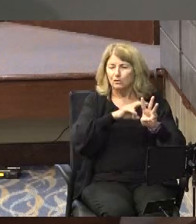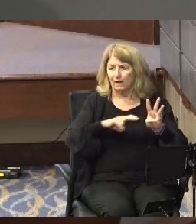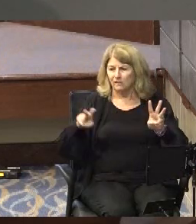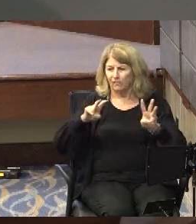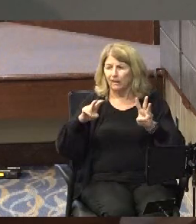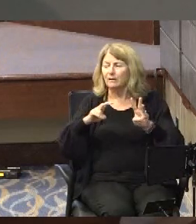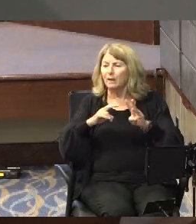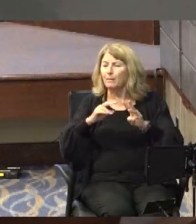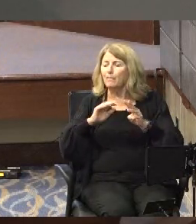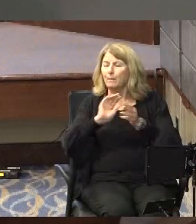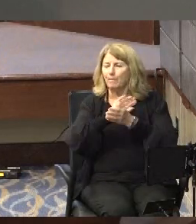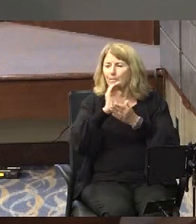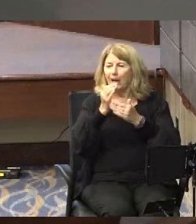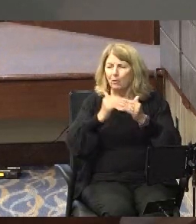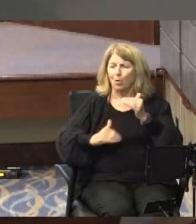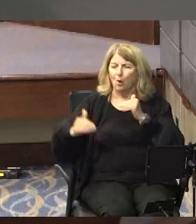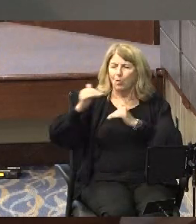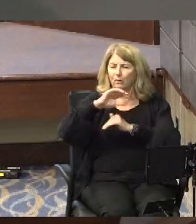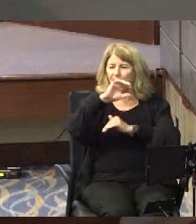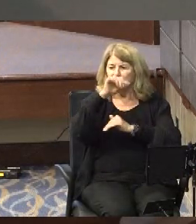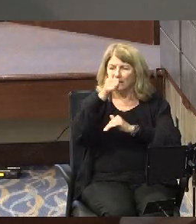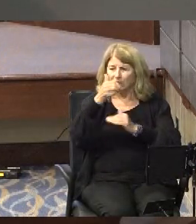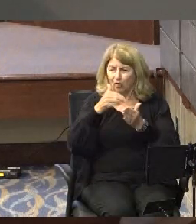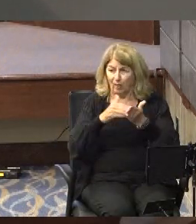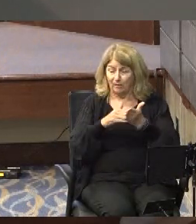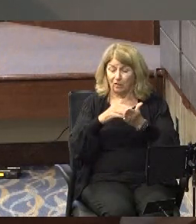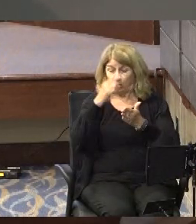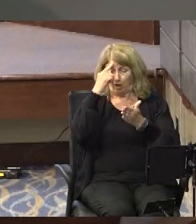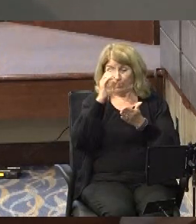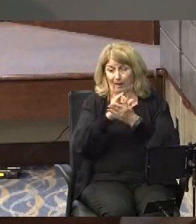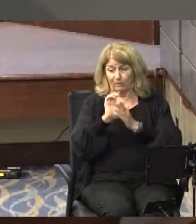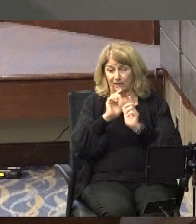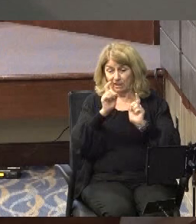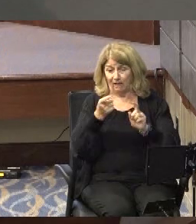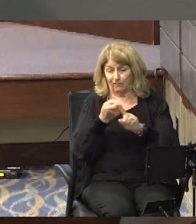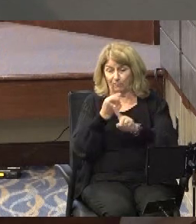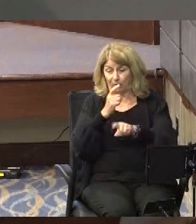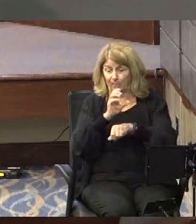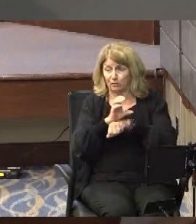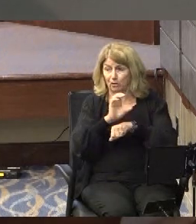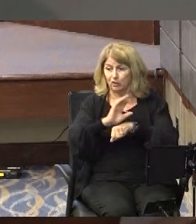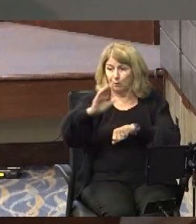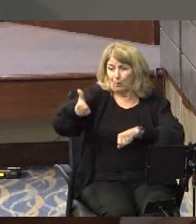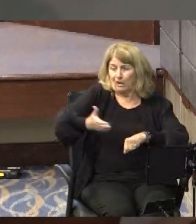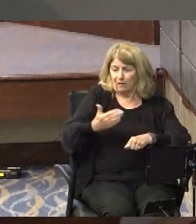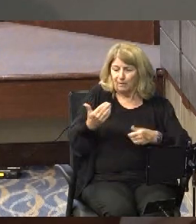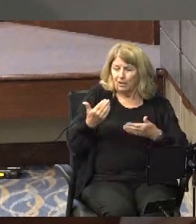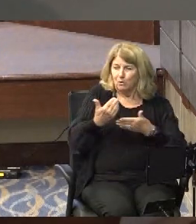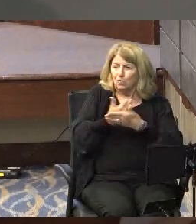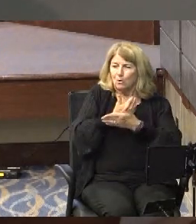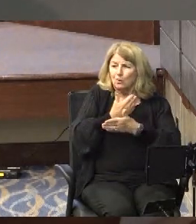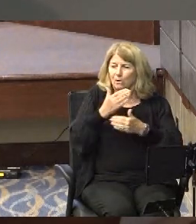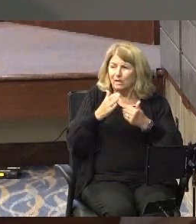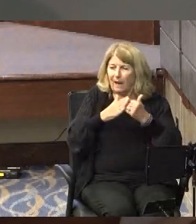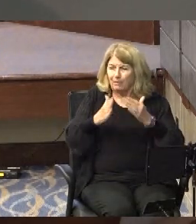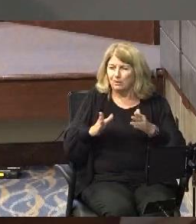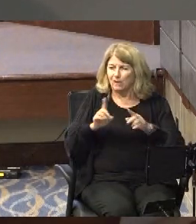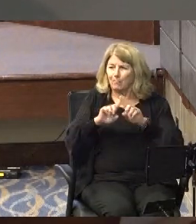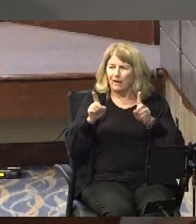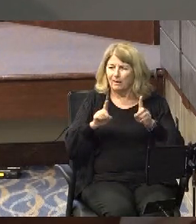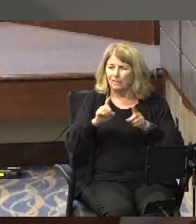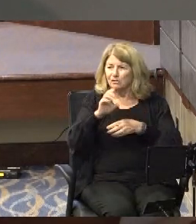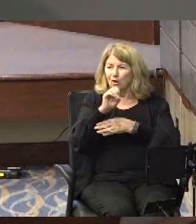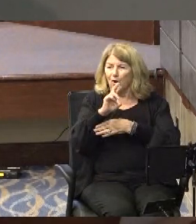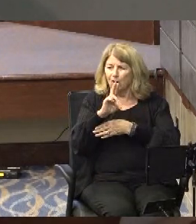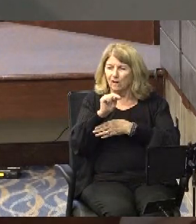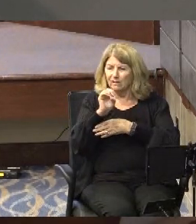over $10,000. While this was initially thought to be a gift from the church, welcoming their new neighbors to the neighborhood, it turned out to be earnest funds submitted